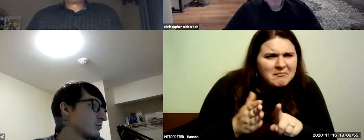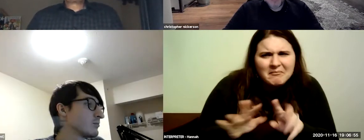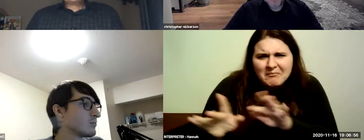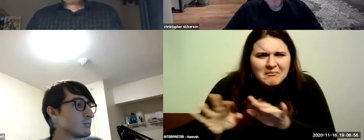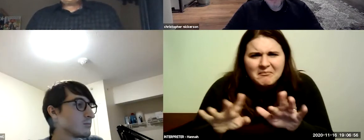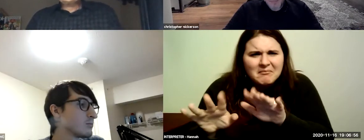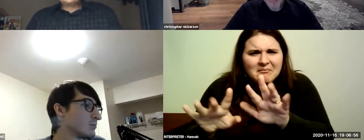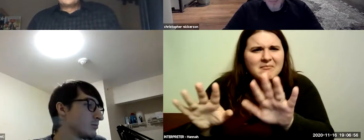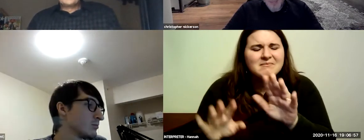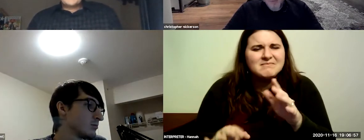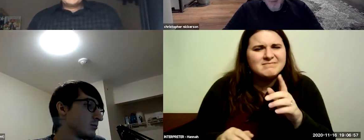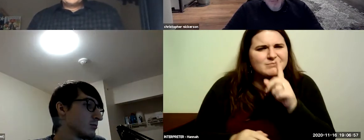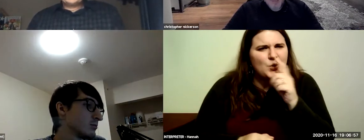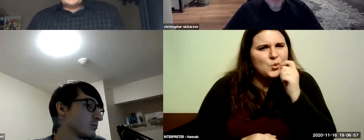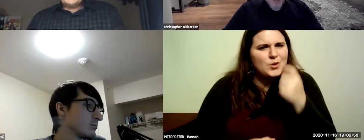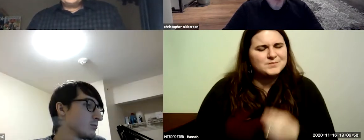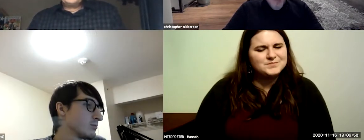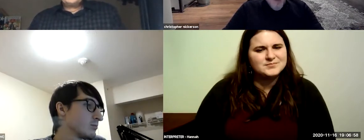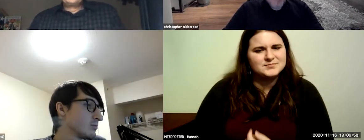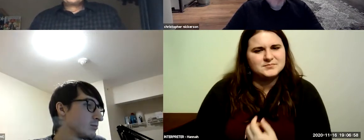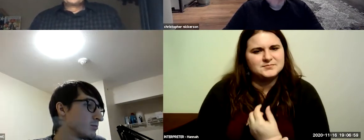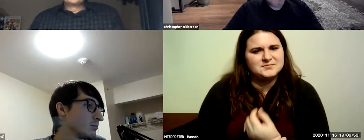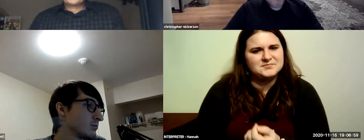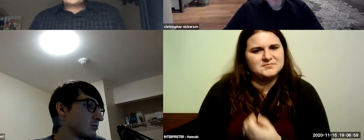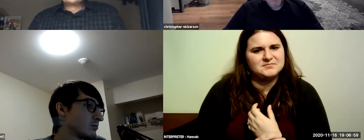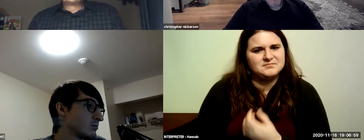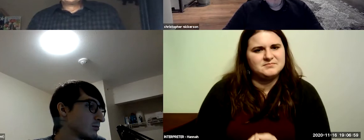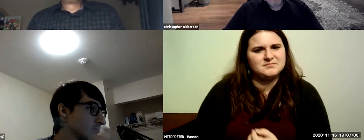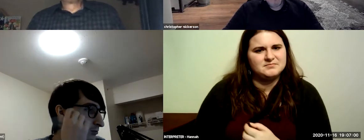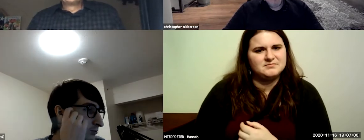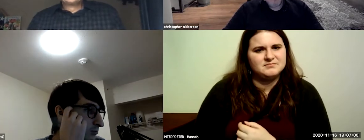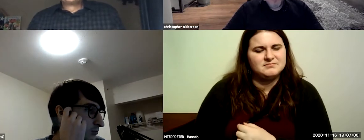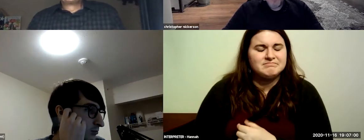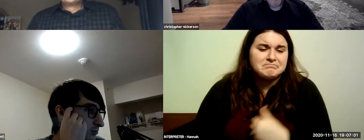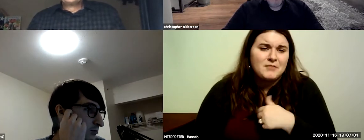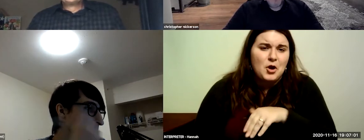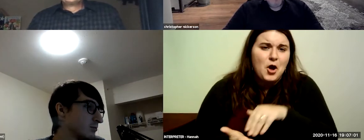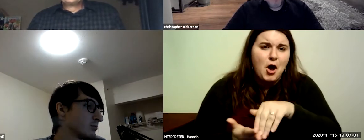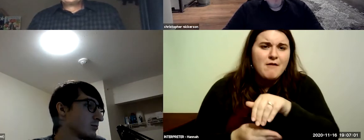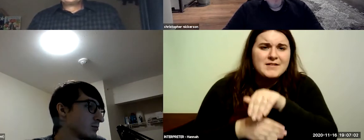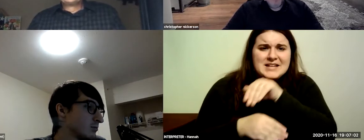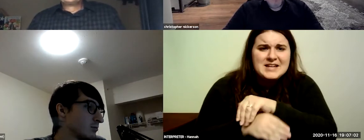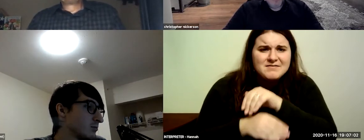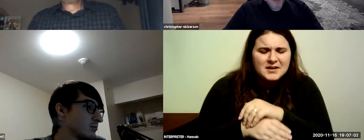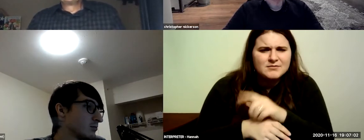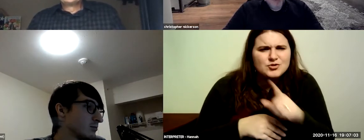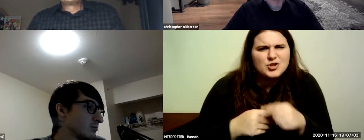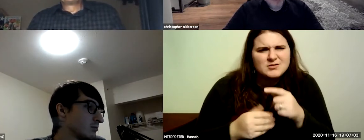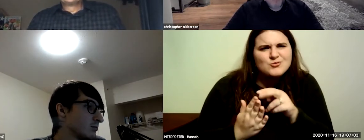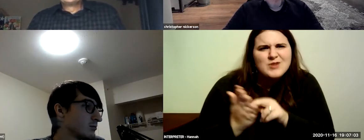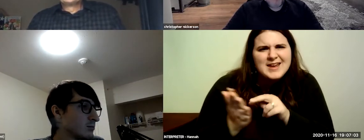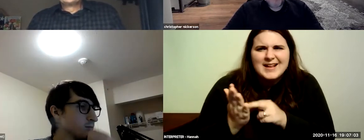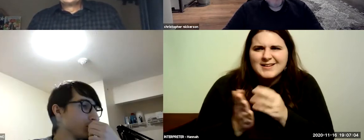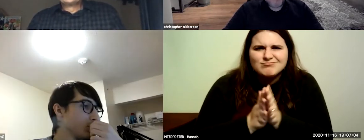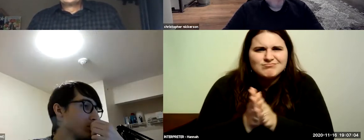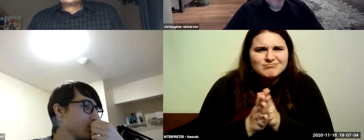mean, I still find myself spending lots of long nights just being interested and trying to read up on